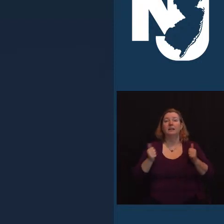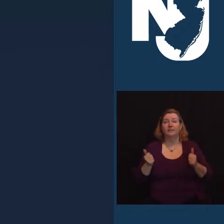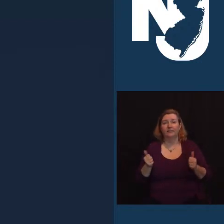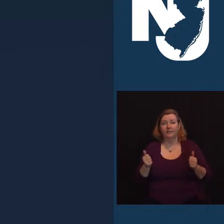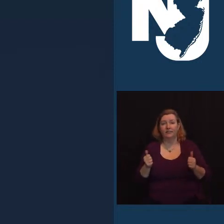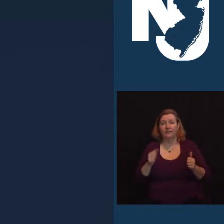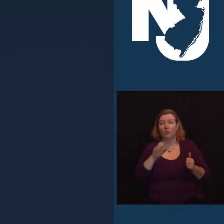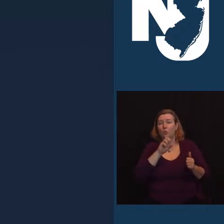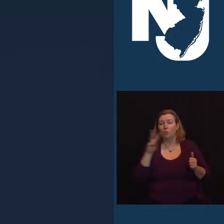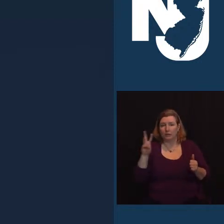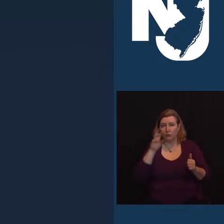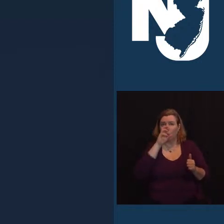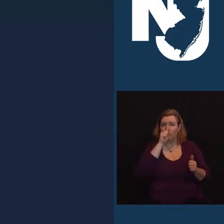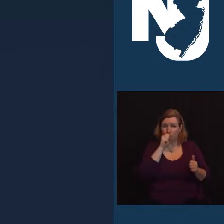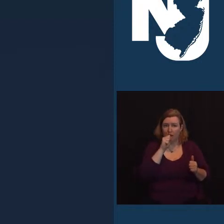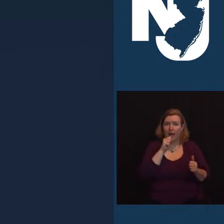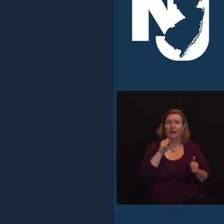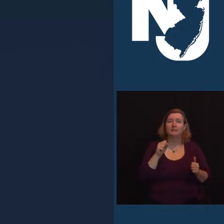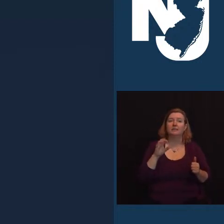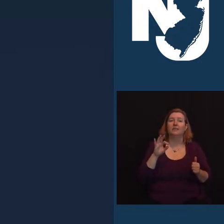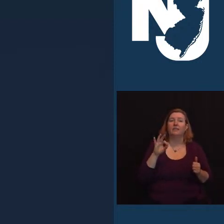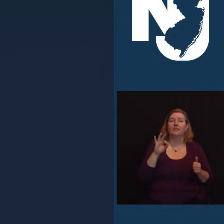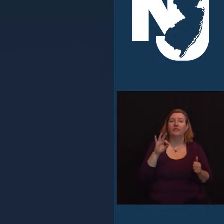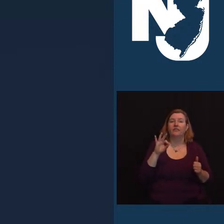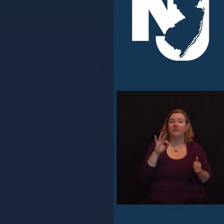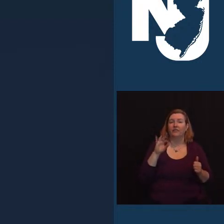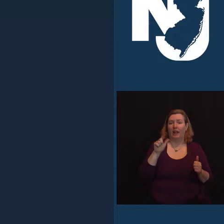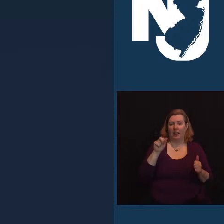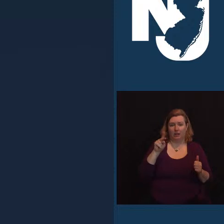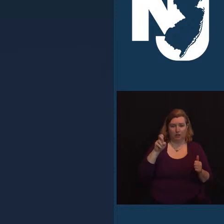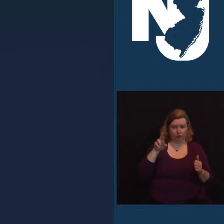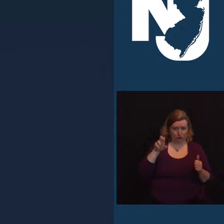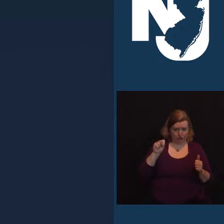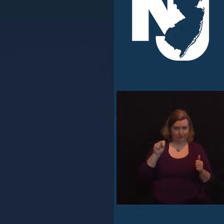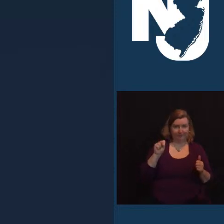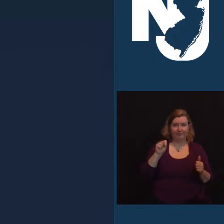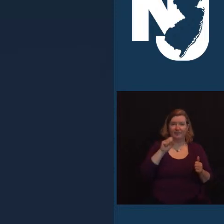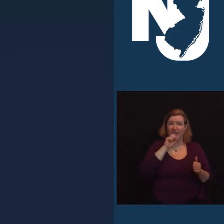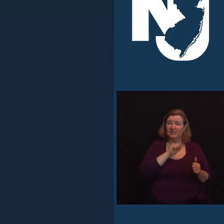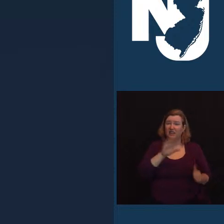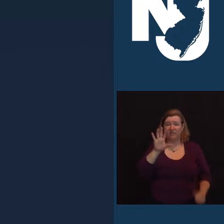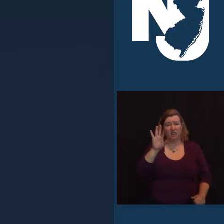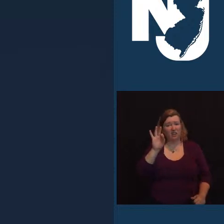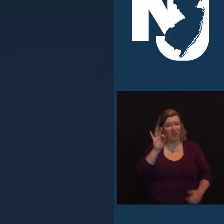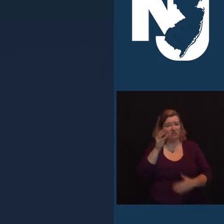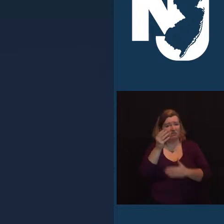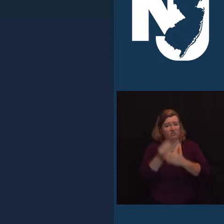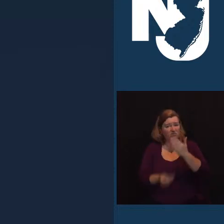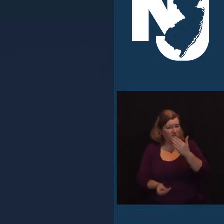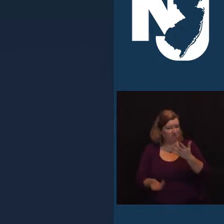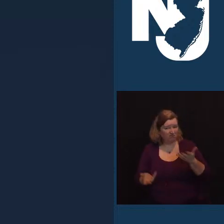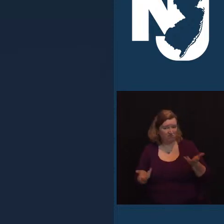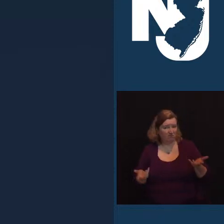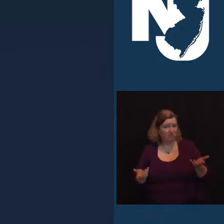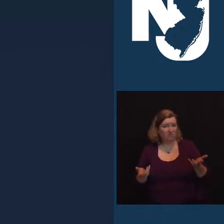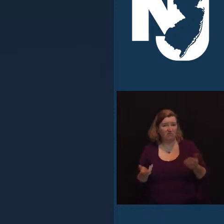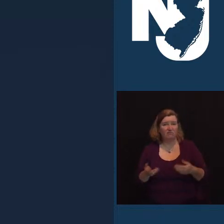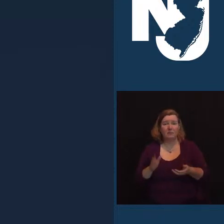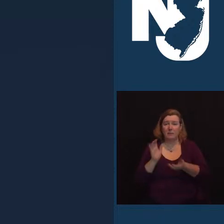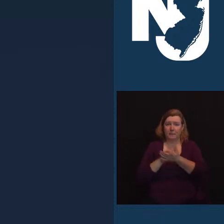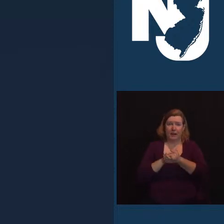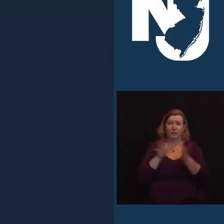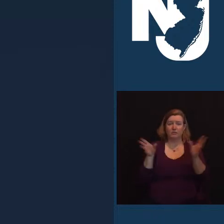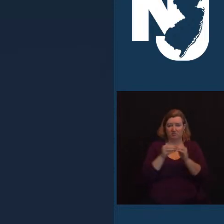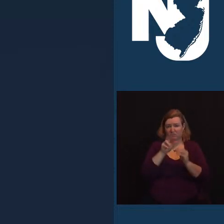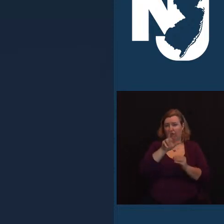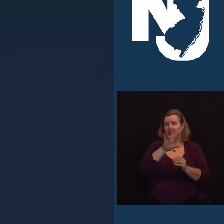County. Jeanne was just 59 years old. Jeanne leaves her husband of 27 years, Anthony, with whom I had the great honor